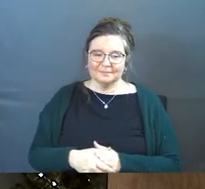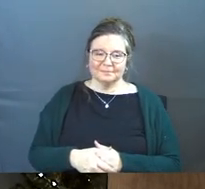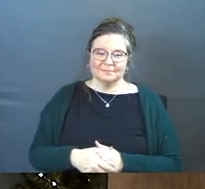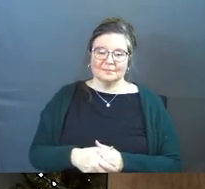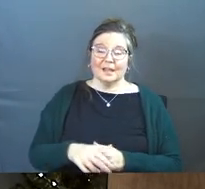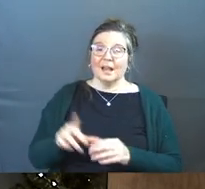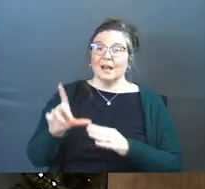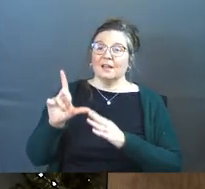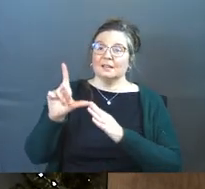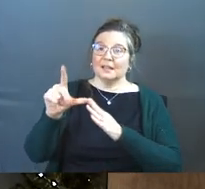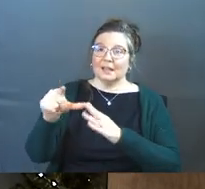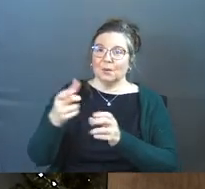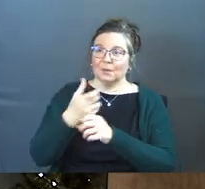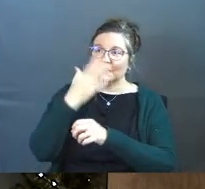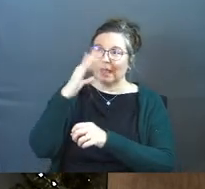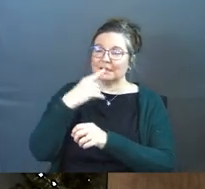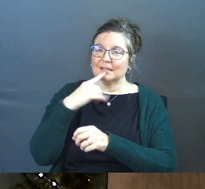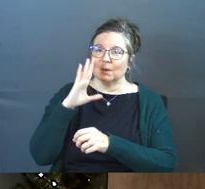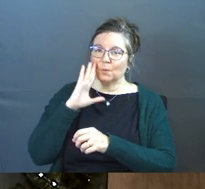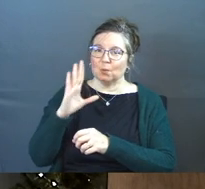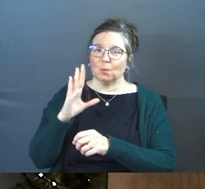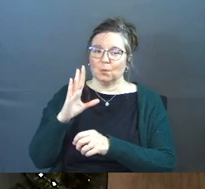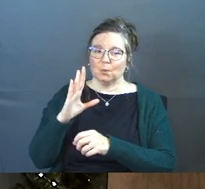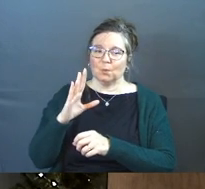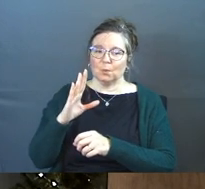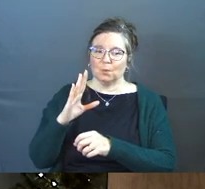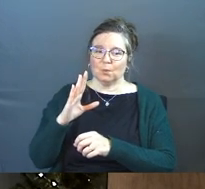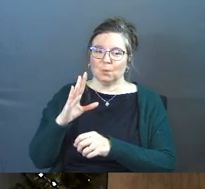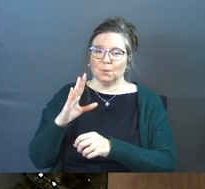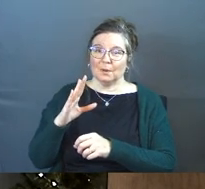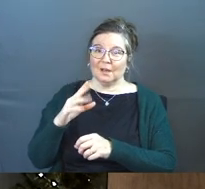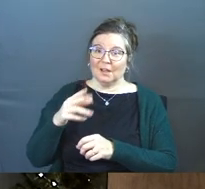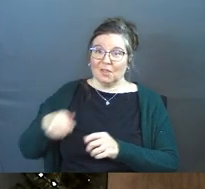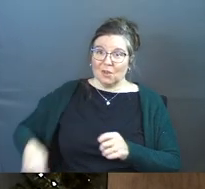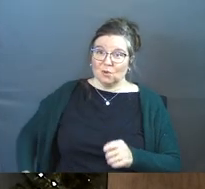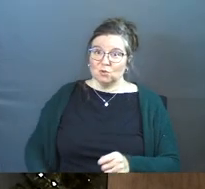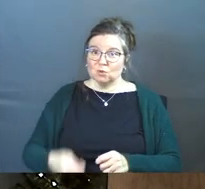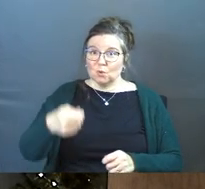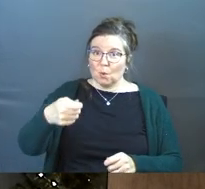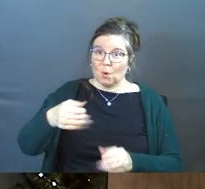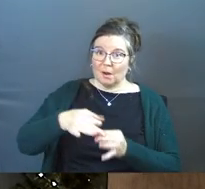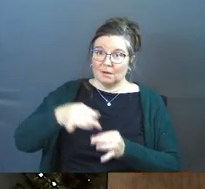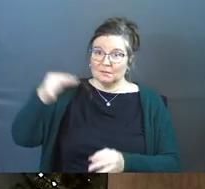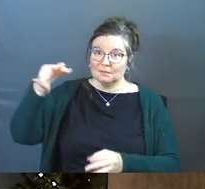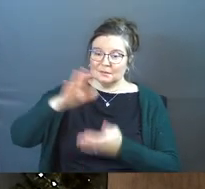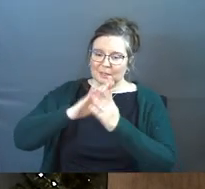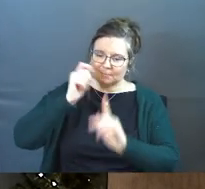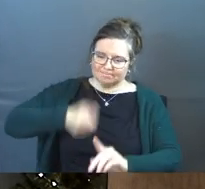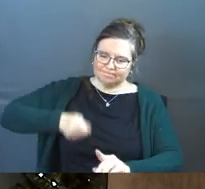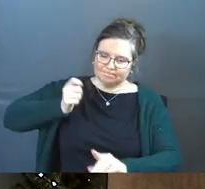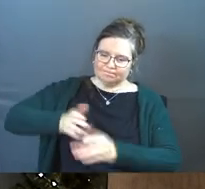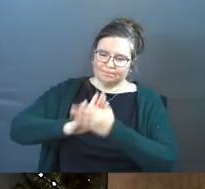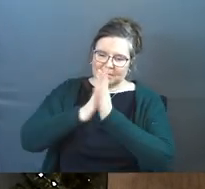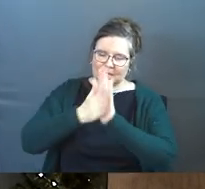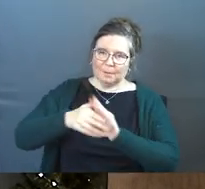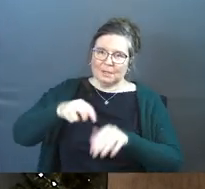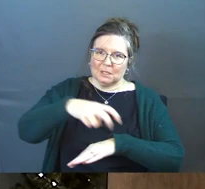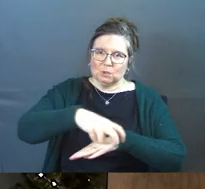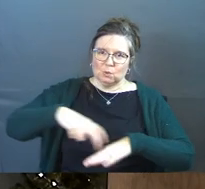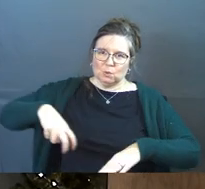And then later on, we get God saying, we're going to beat their swords into plowshares. You see it come in full circle.